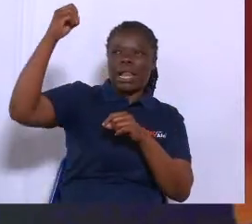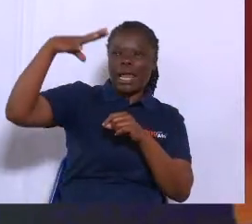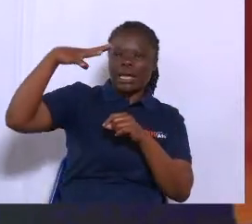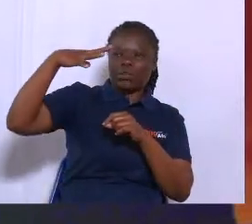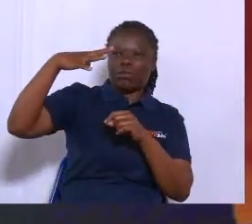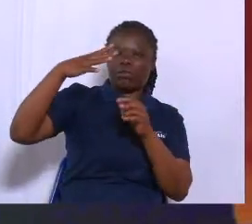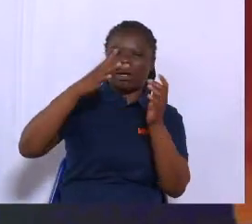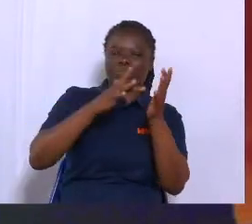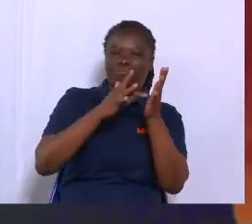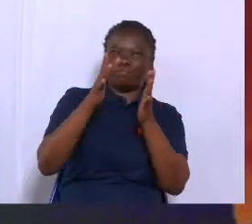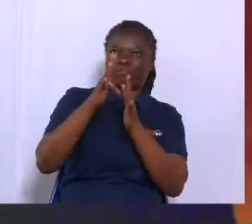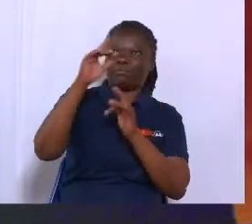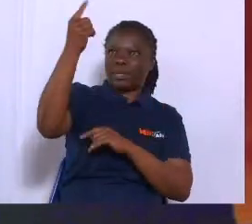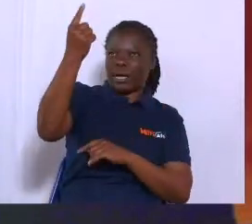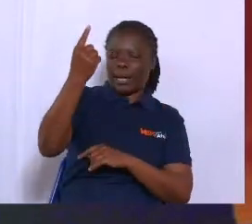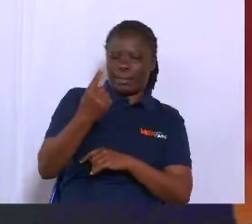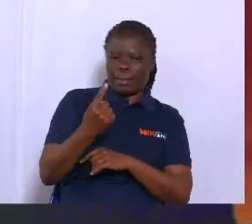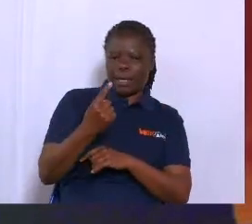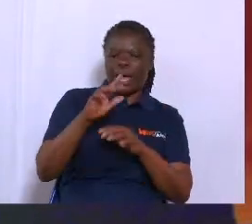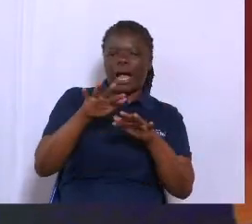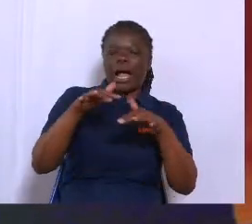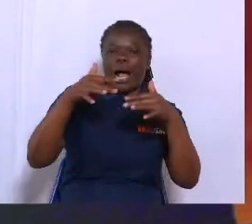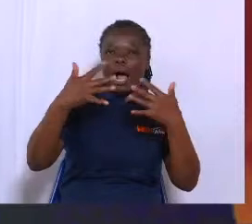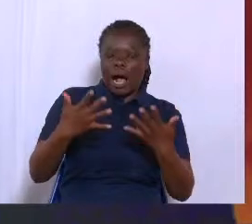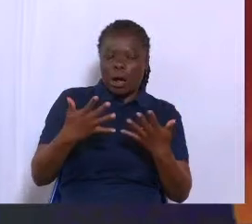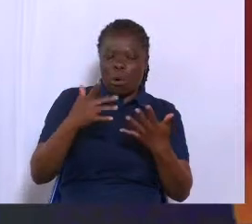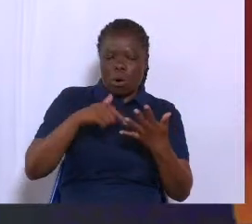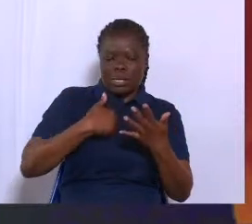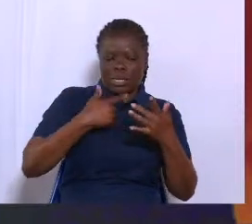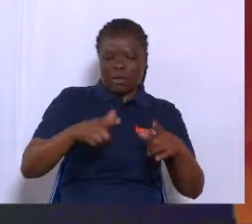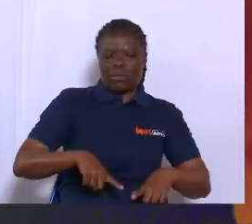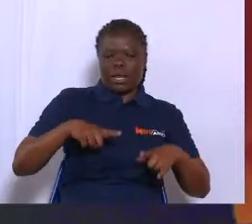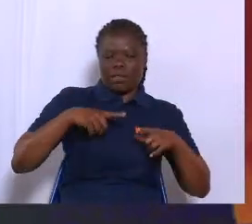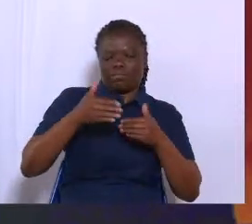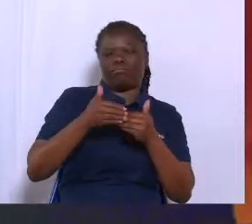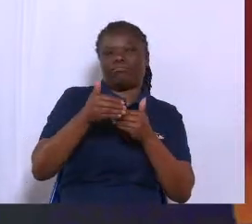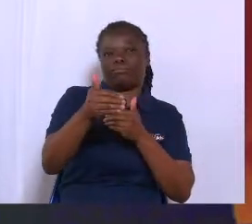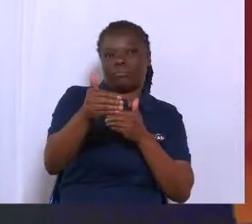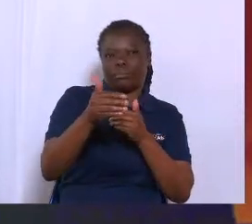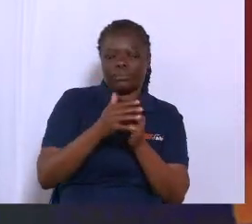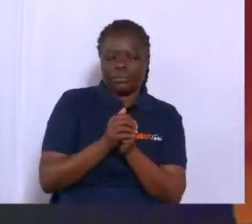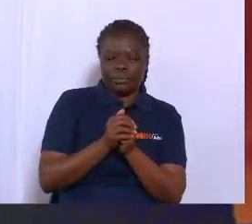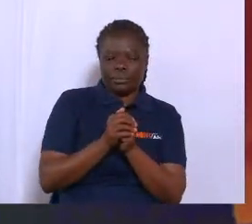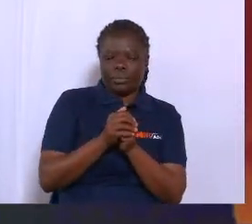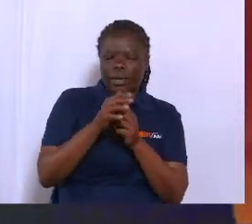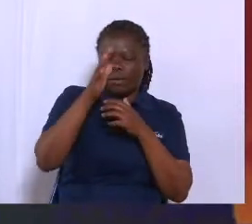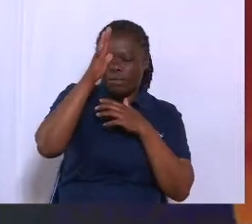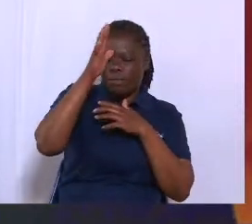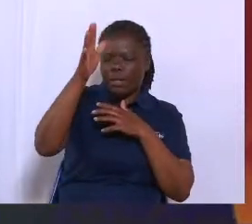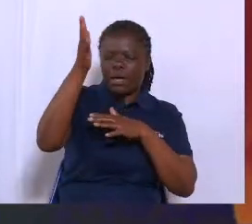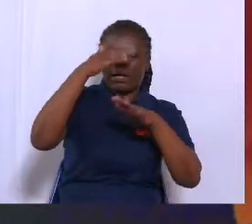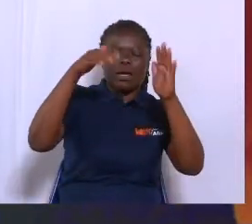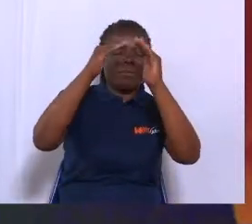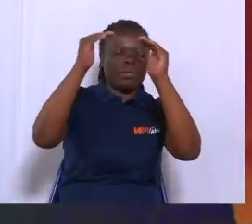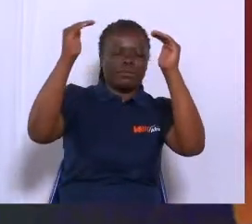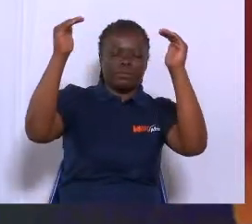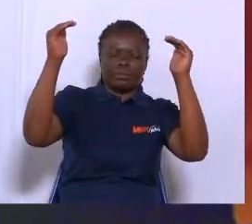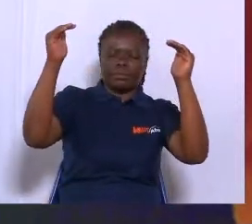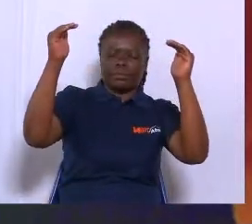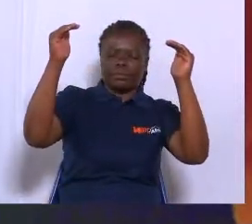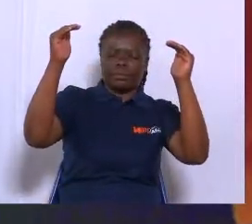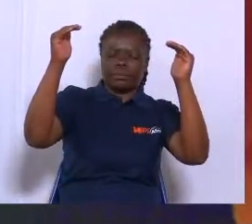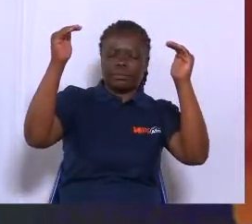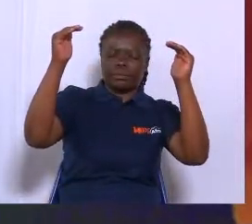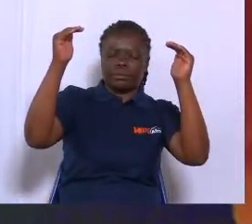Christ, how then shall we live? Let's pray. Father in heaven,